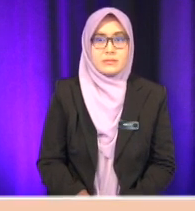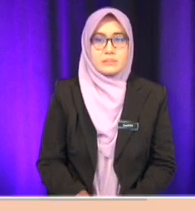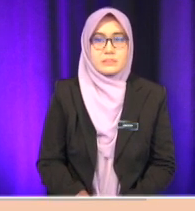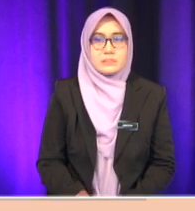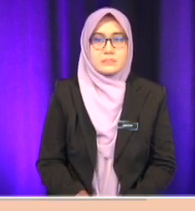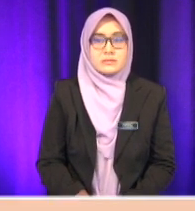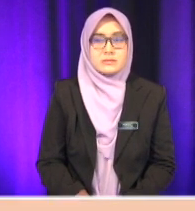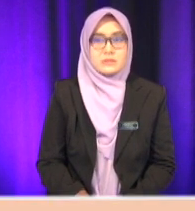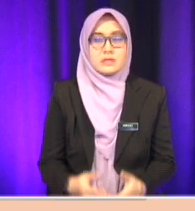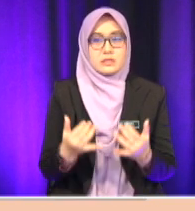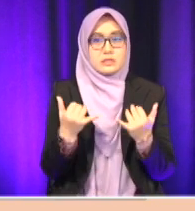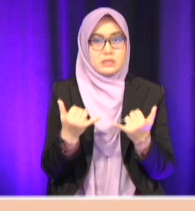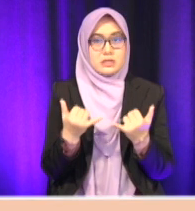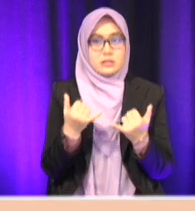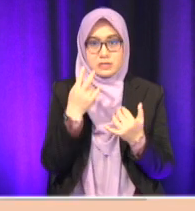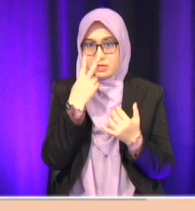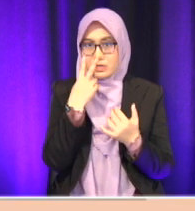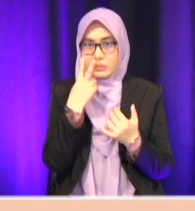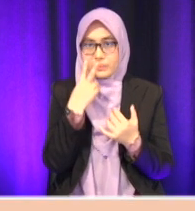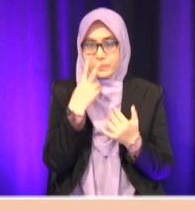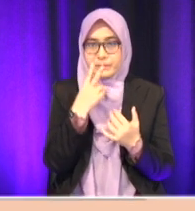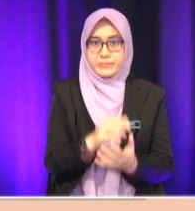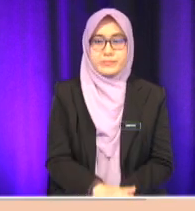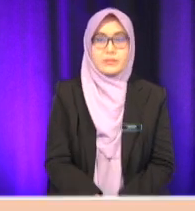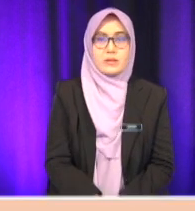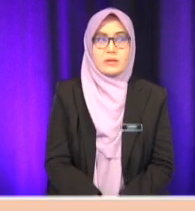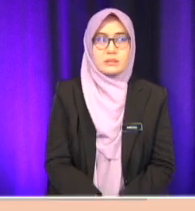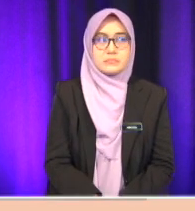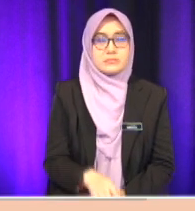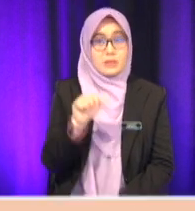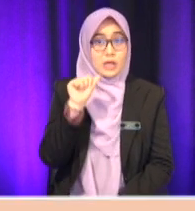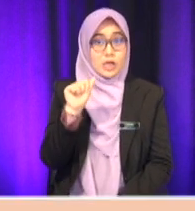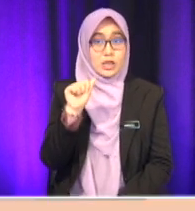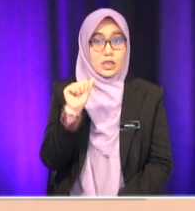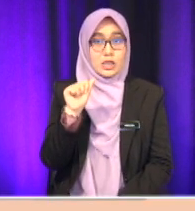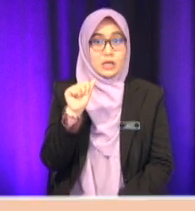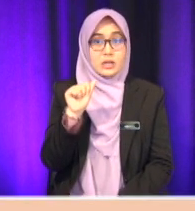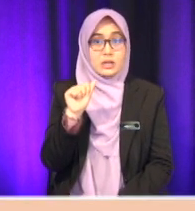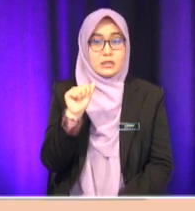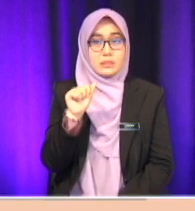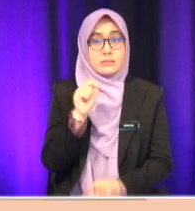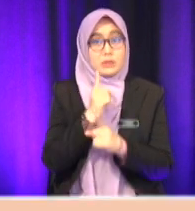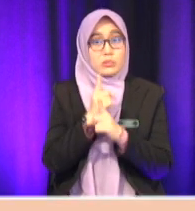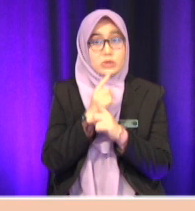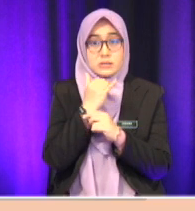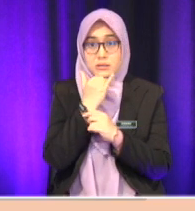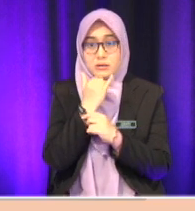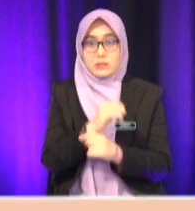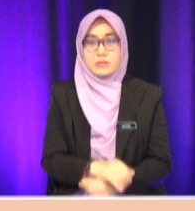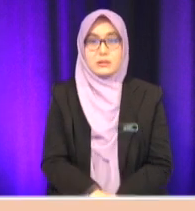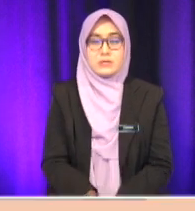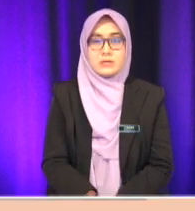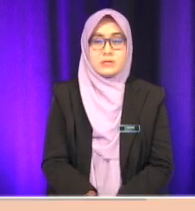Okay. So it took them 10 years to turn their life around. Okay, we are talking about 10 years